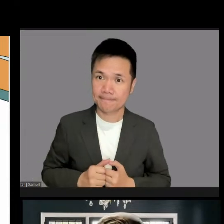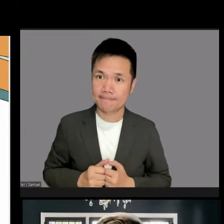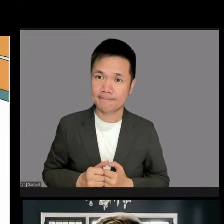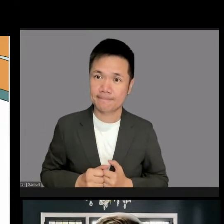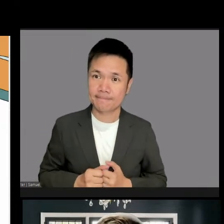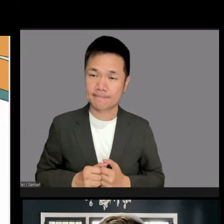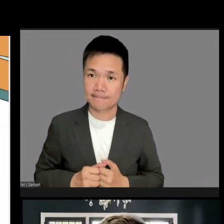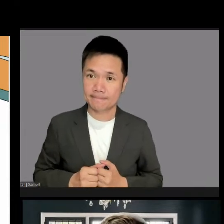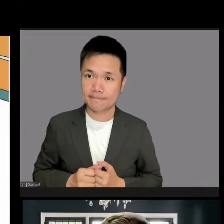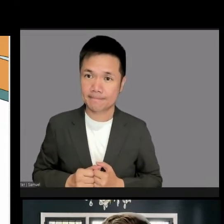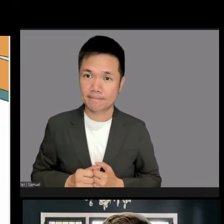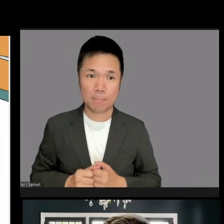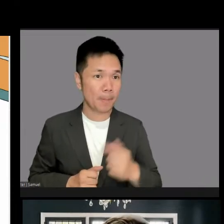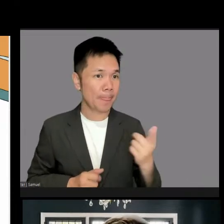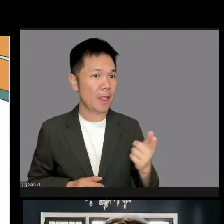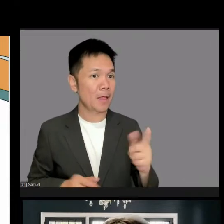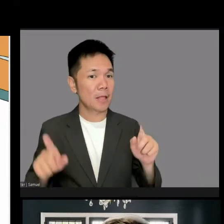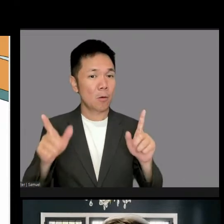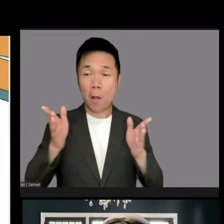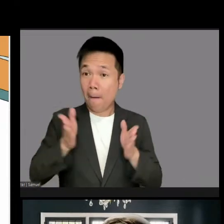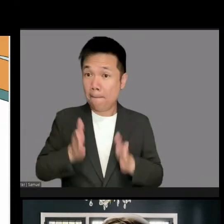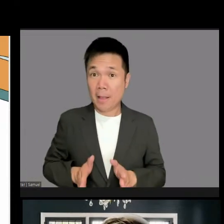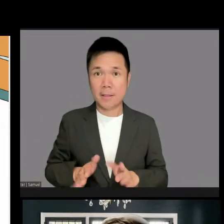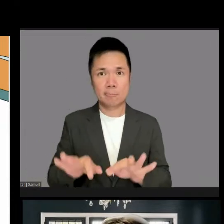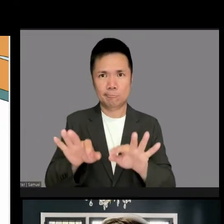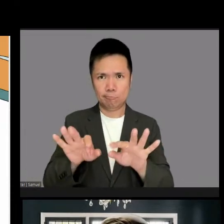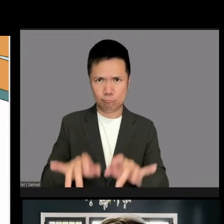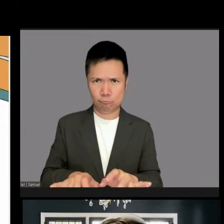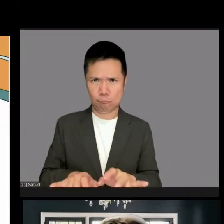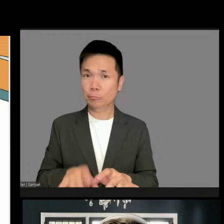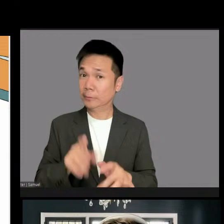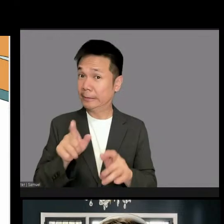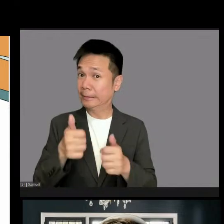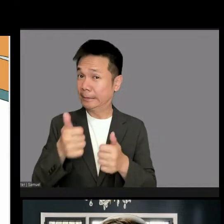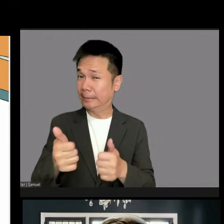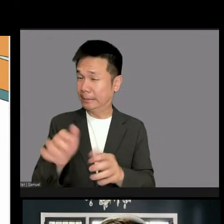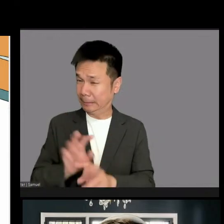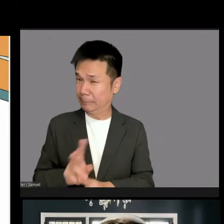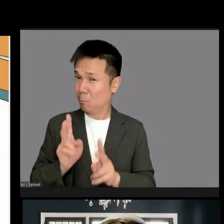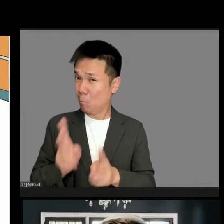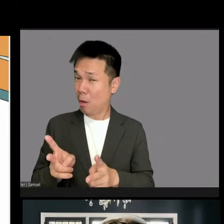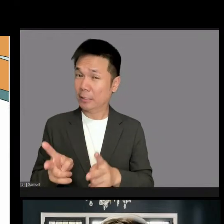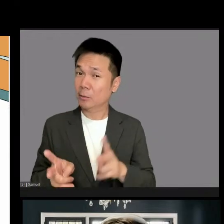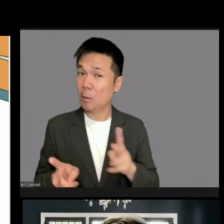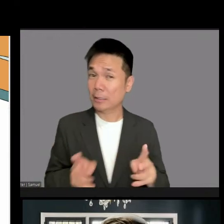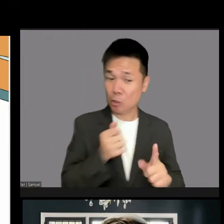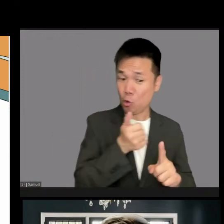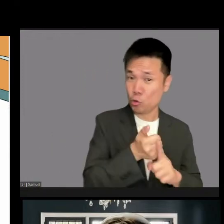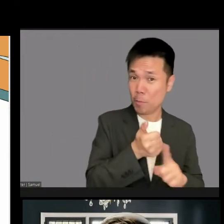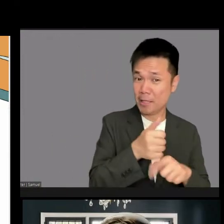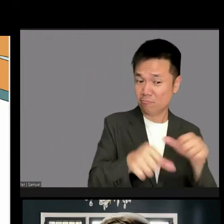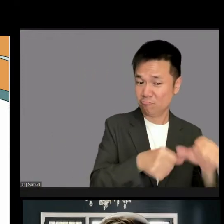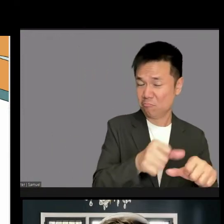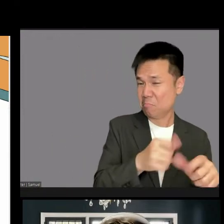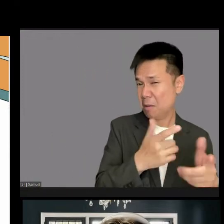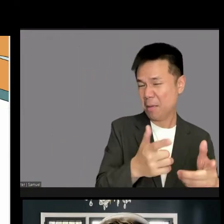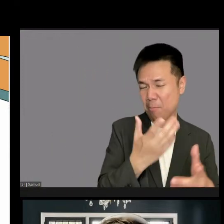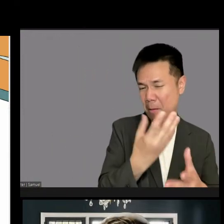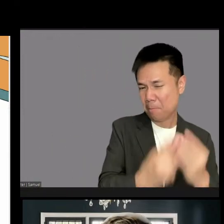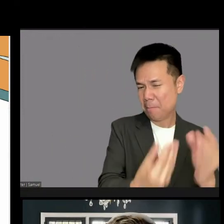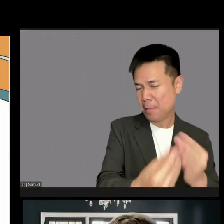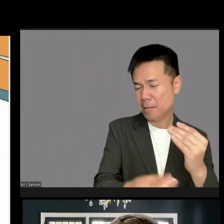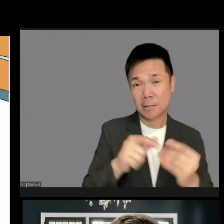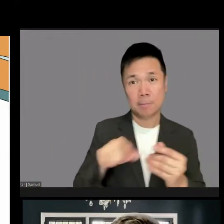So why is manual testing important? It catches issues the automated tools can miss, and it also ensures a real-world